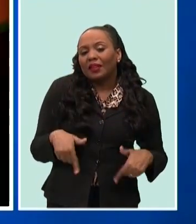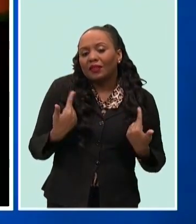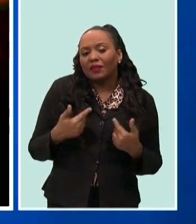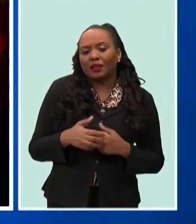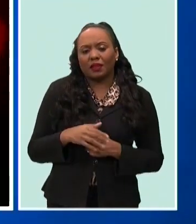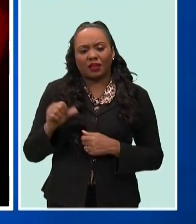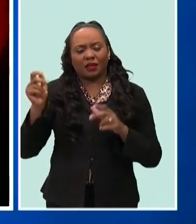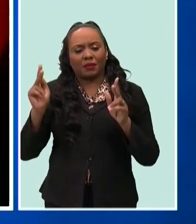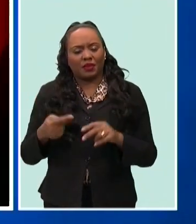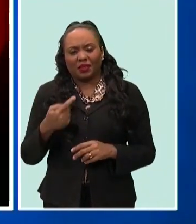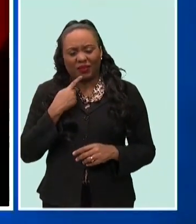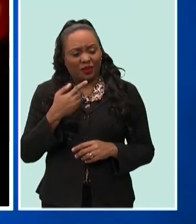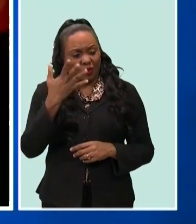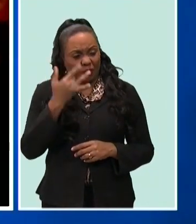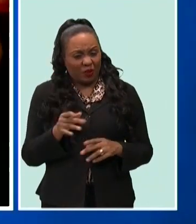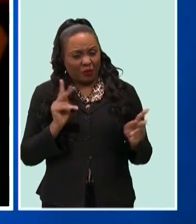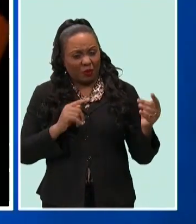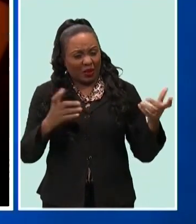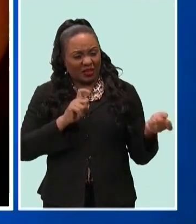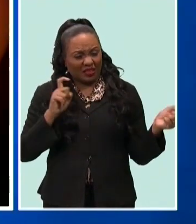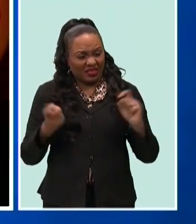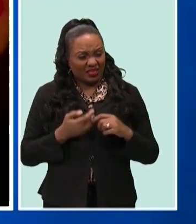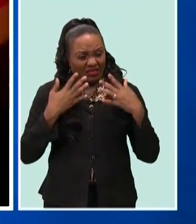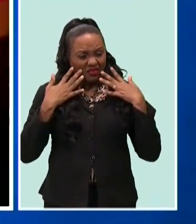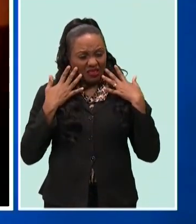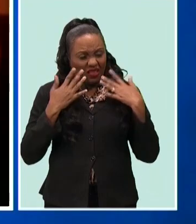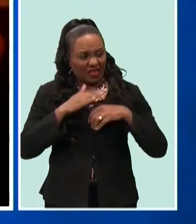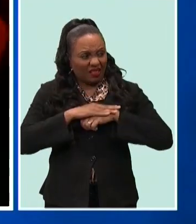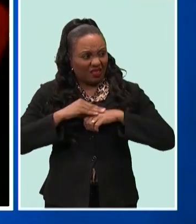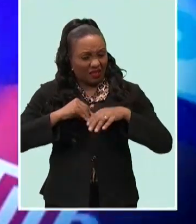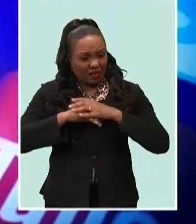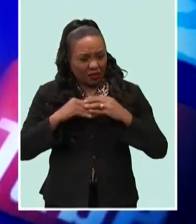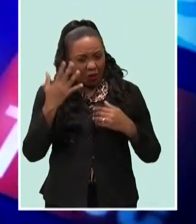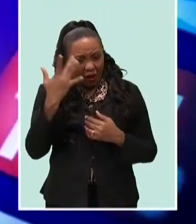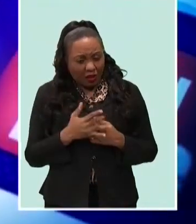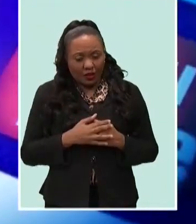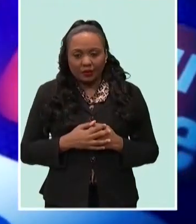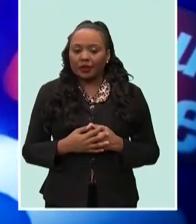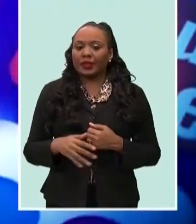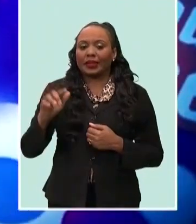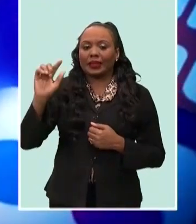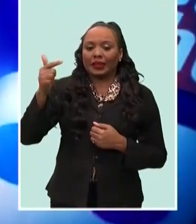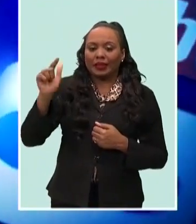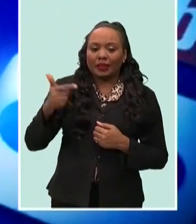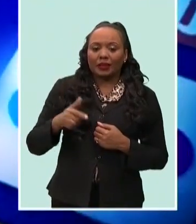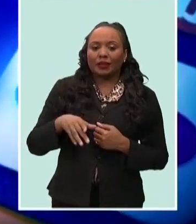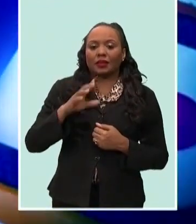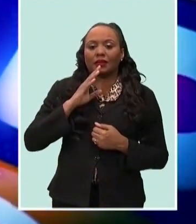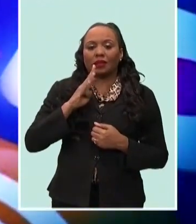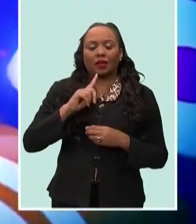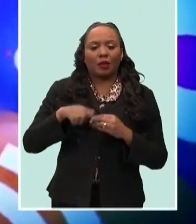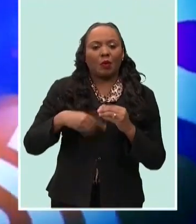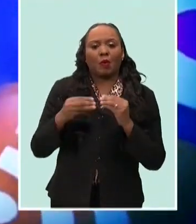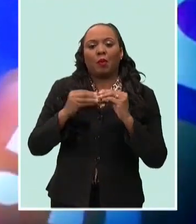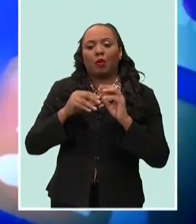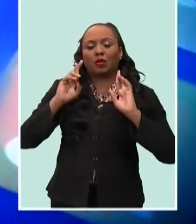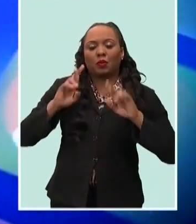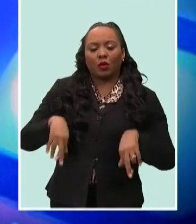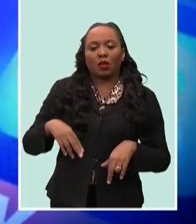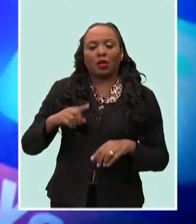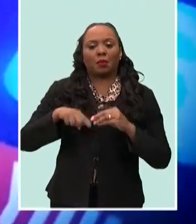why people want to change who they are. So stay tuned later on in Newsnight, and we'll have lots more on